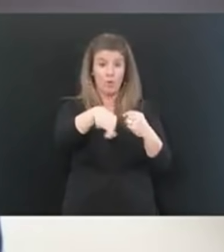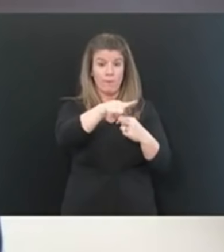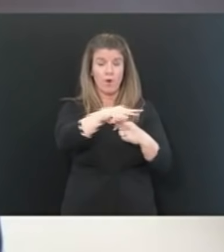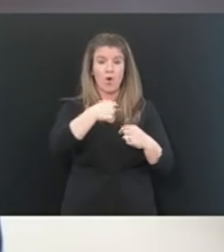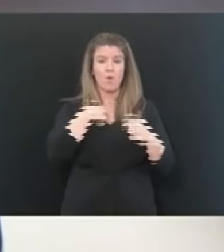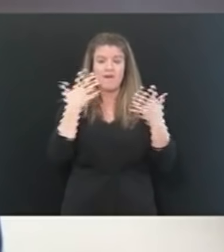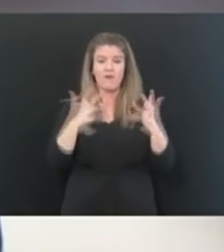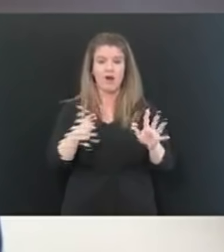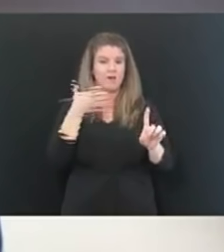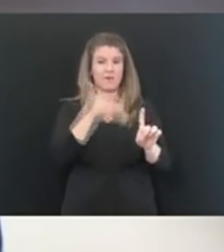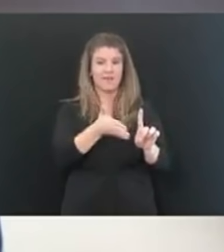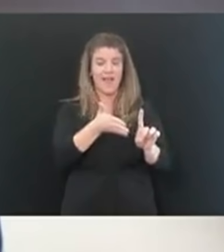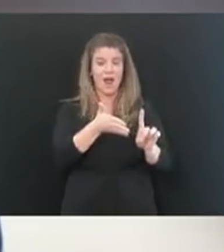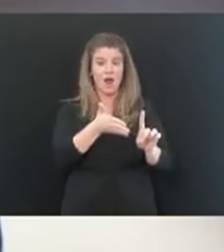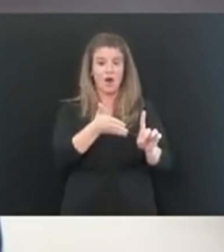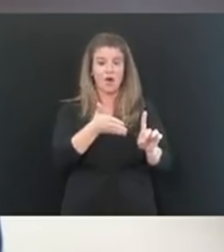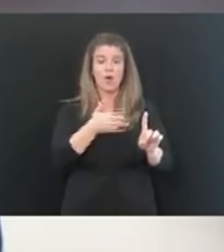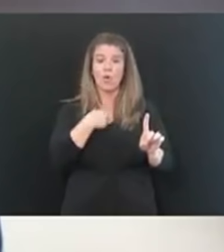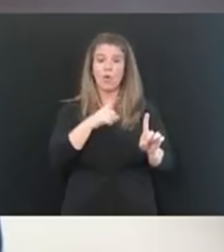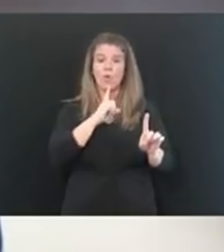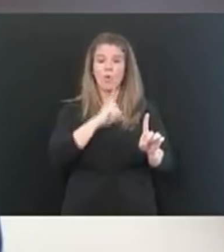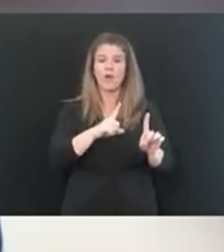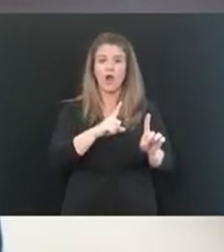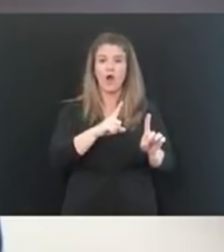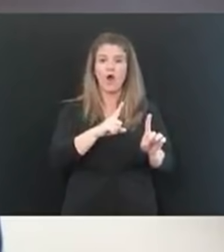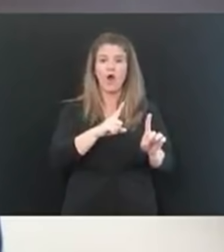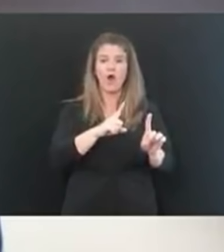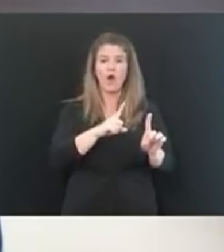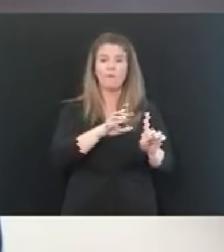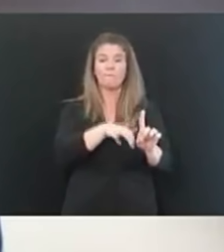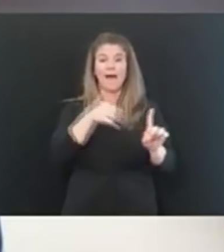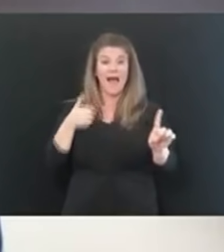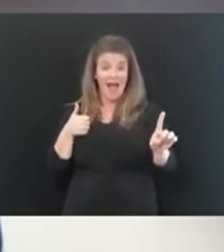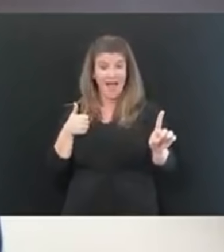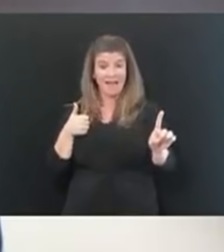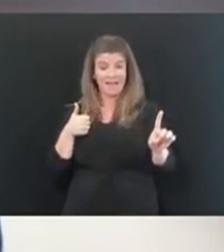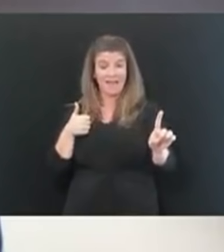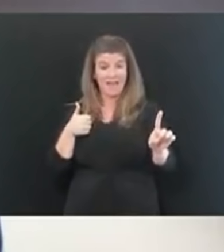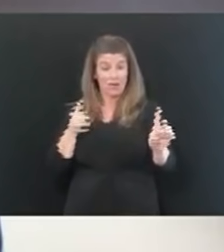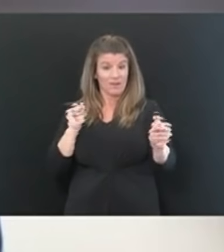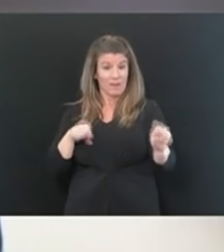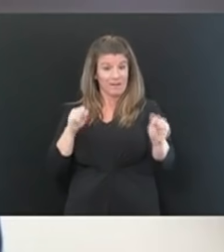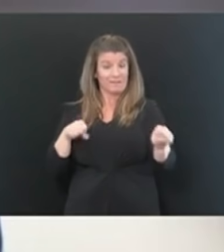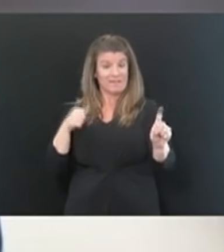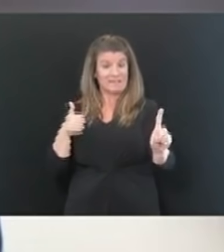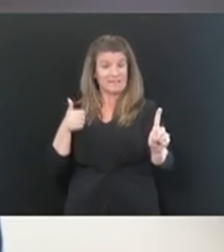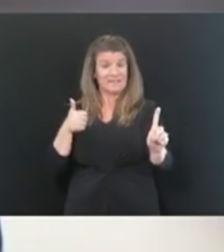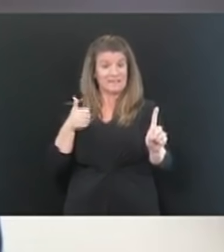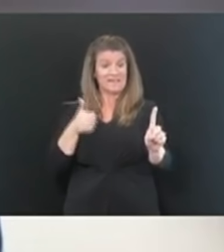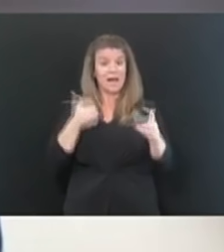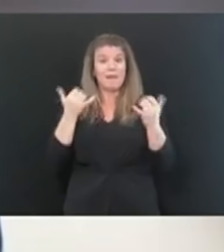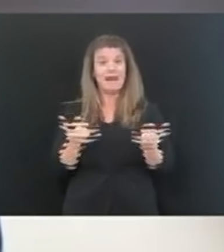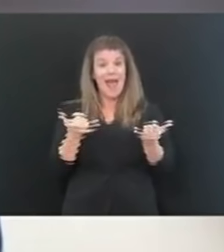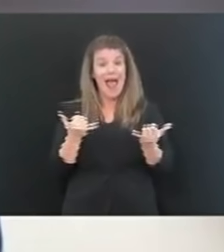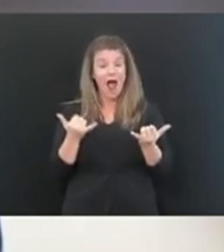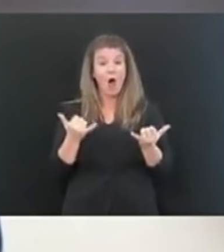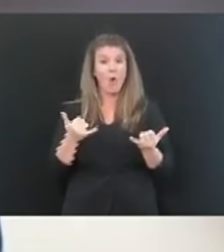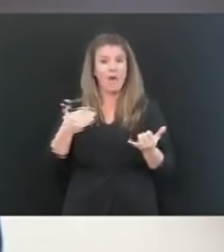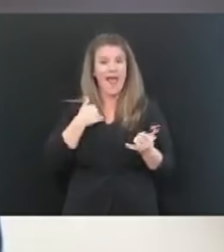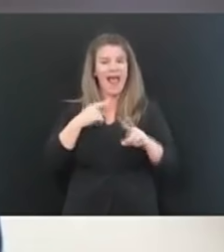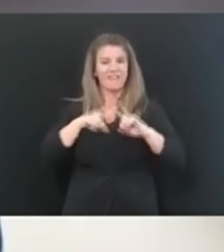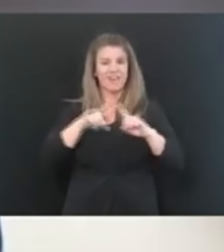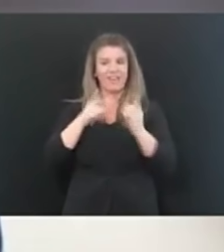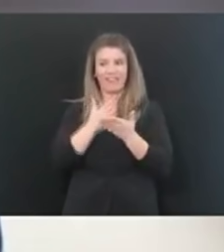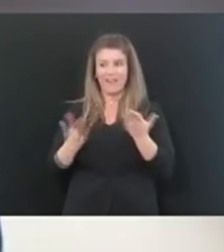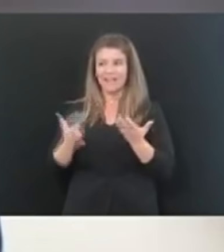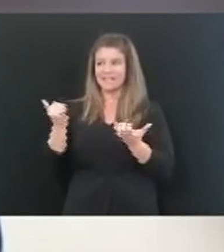being well behind on surge capability to the point now with the amount of supplies that we have coming